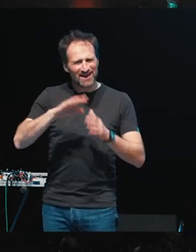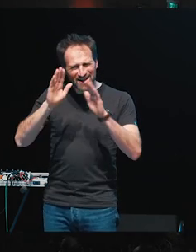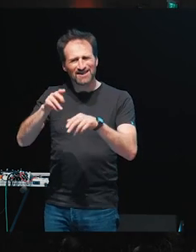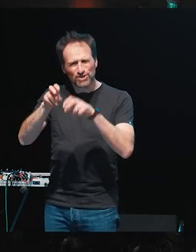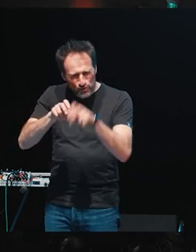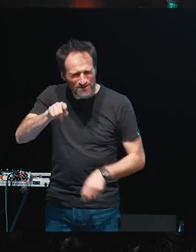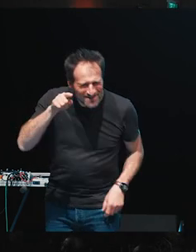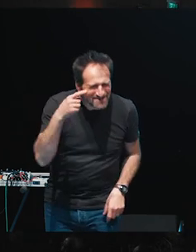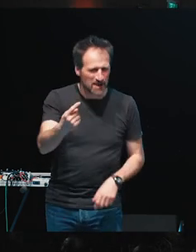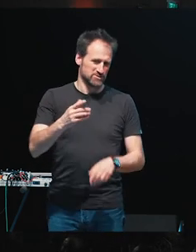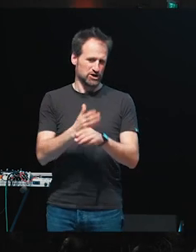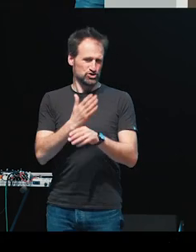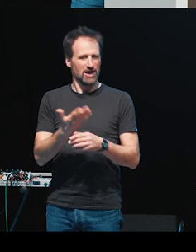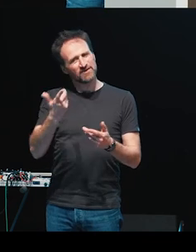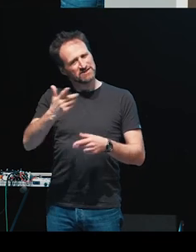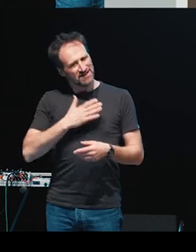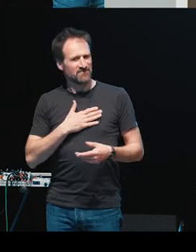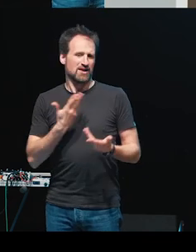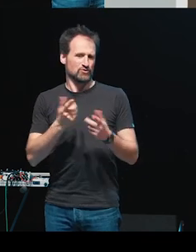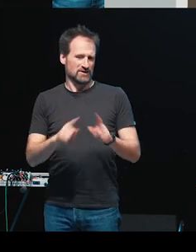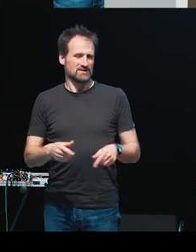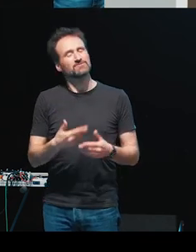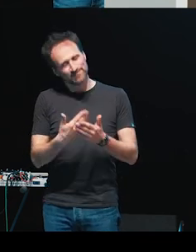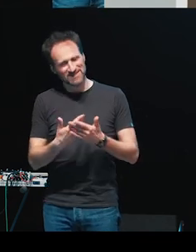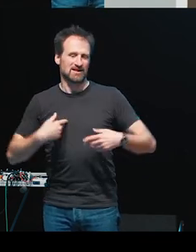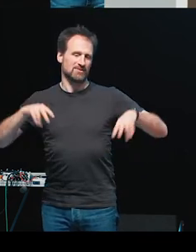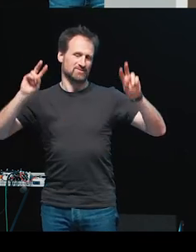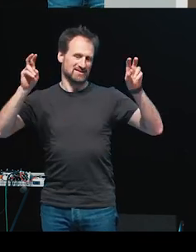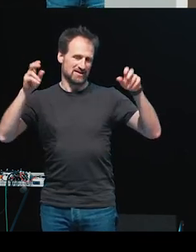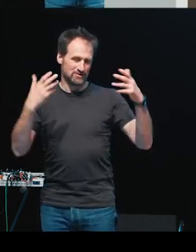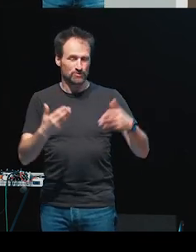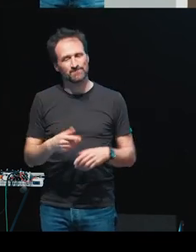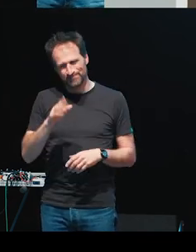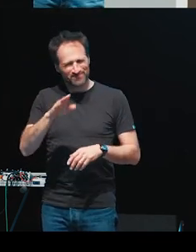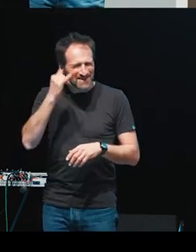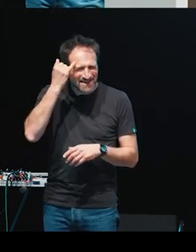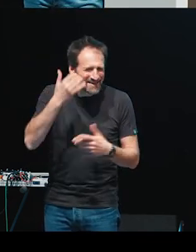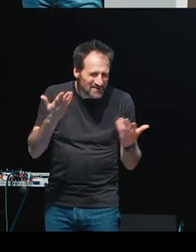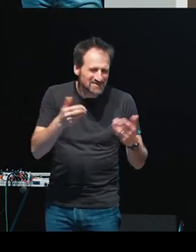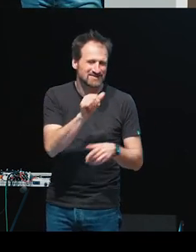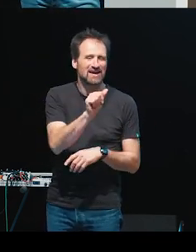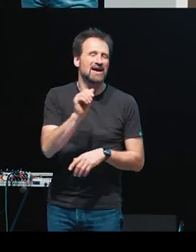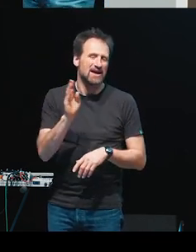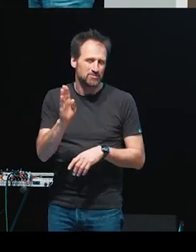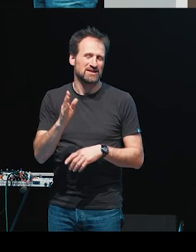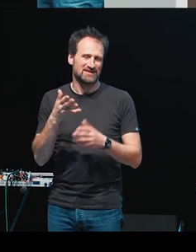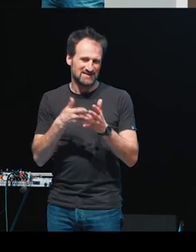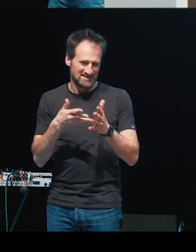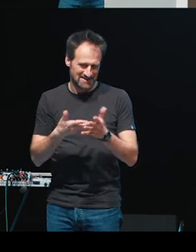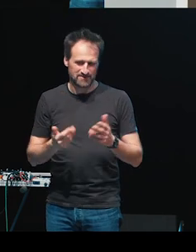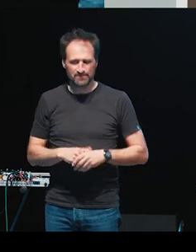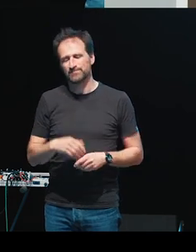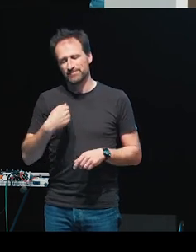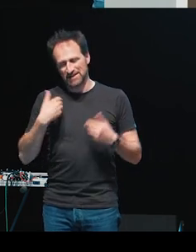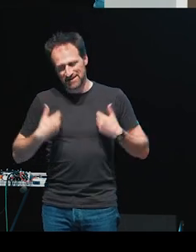I come from for this title. So the whole idea is the process of A/B testing. So I'll go deep into it. Before that, let me introduce myself. I am